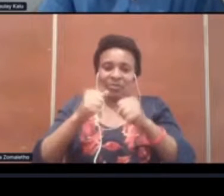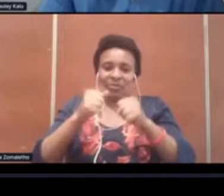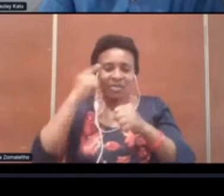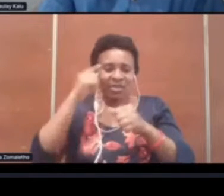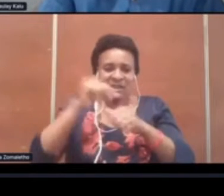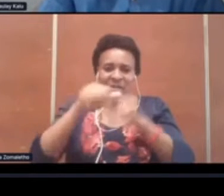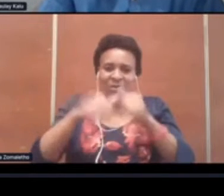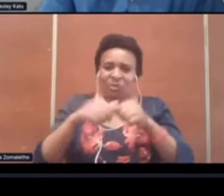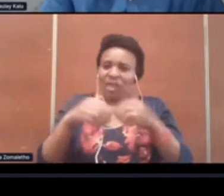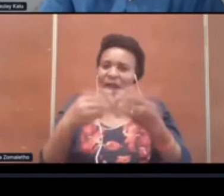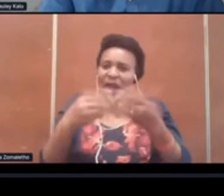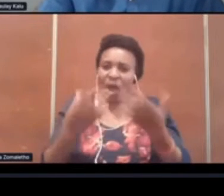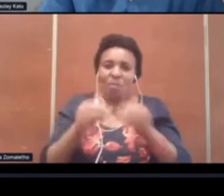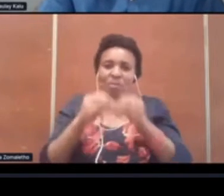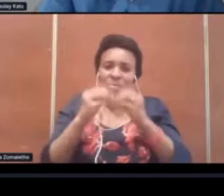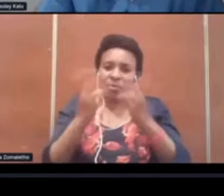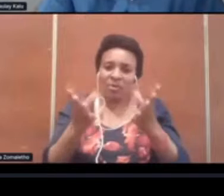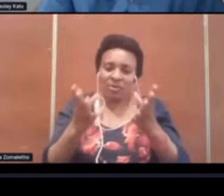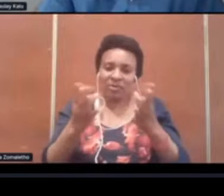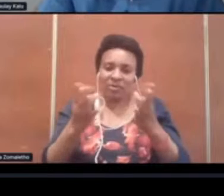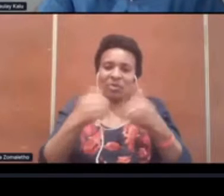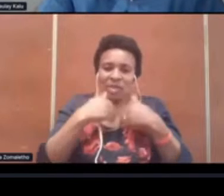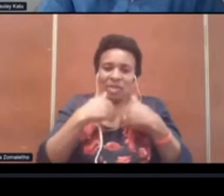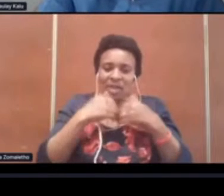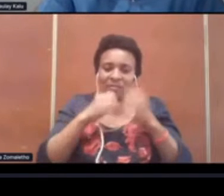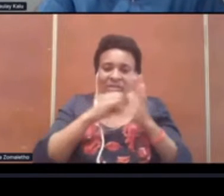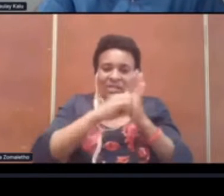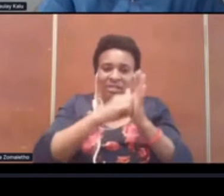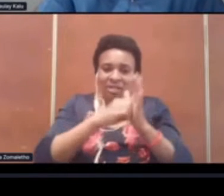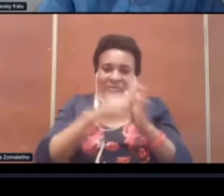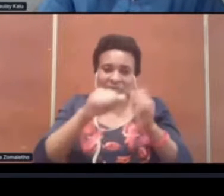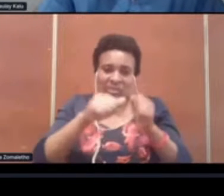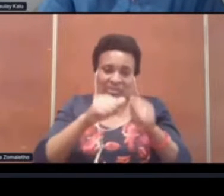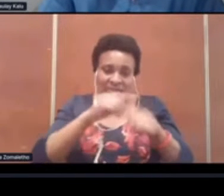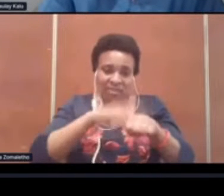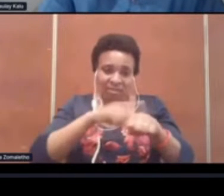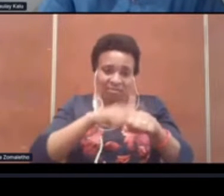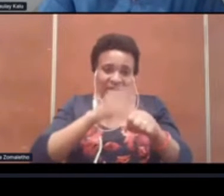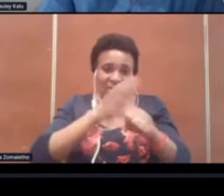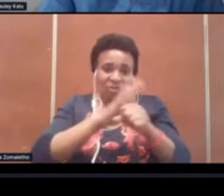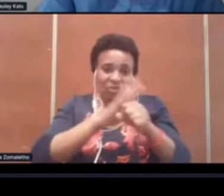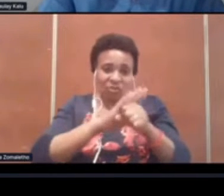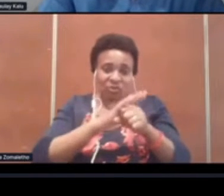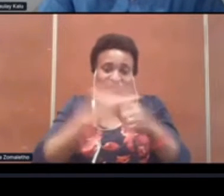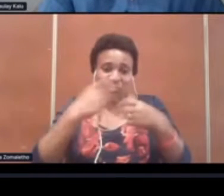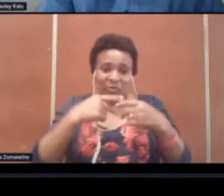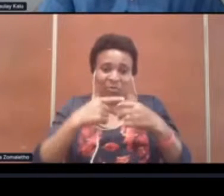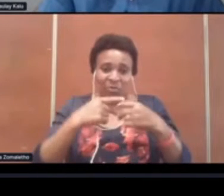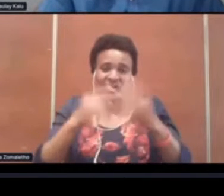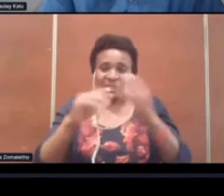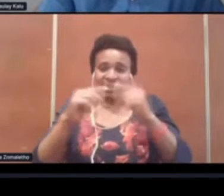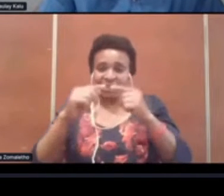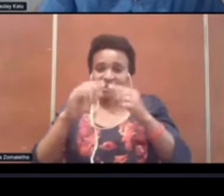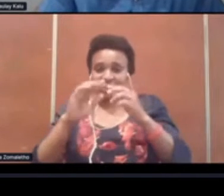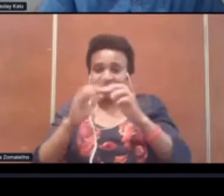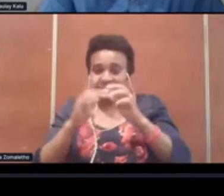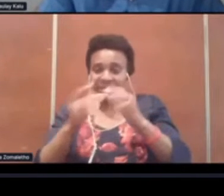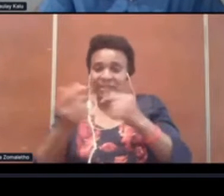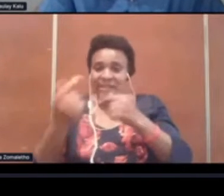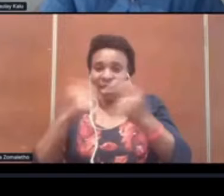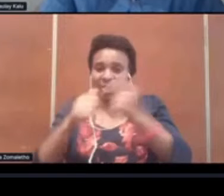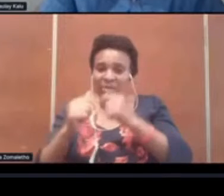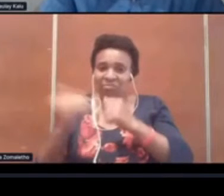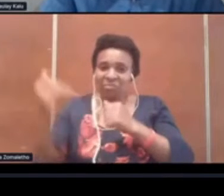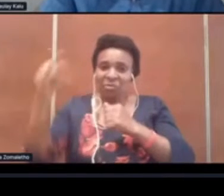holiday period that a lot of people are coming into the continent because of the holidays. Most of the money they are coming in to families